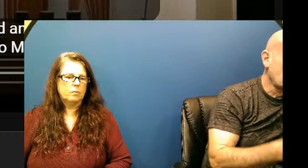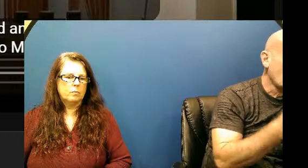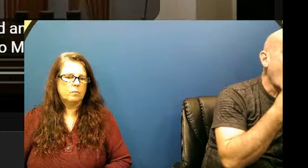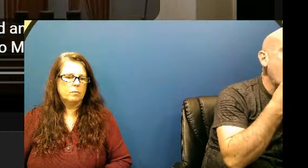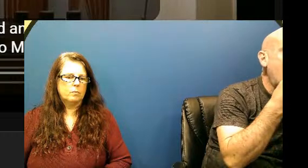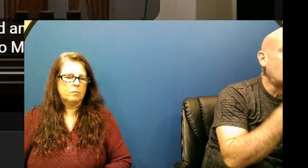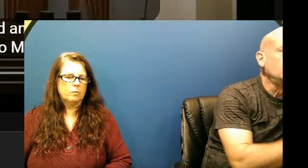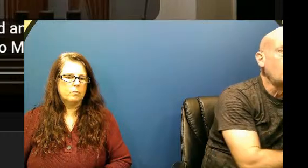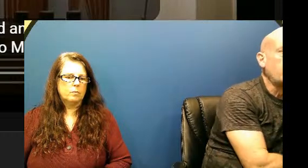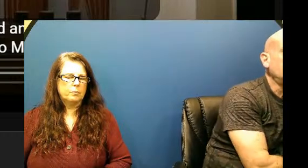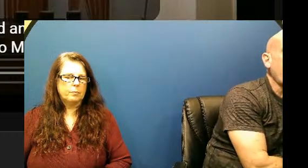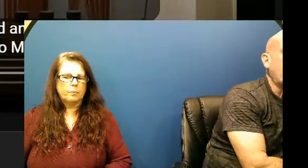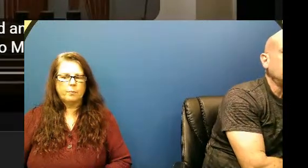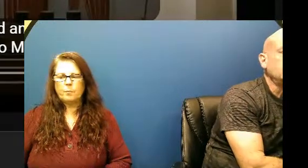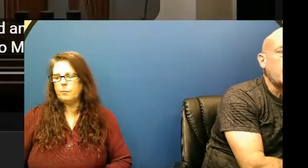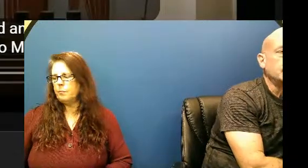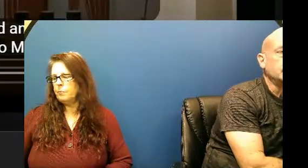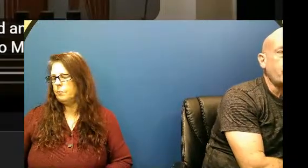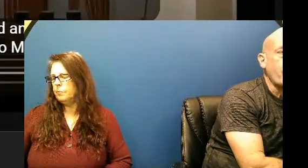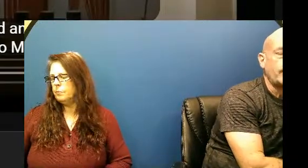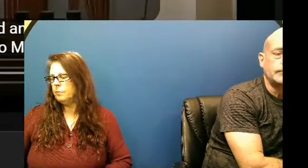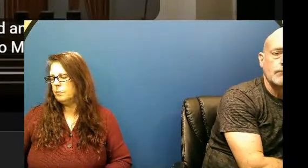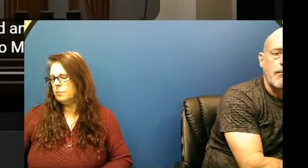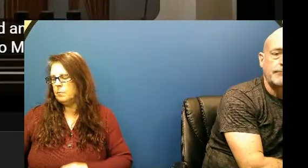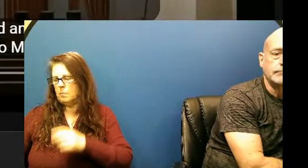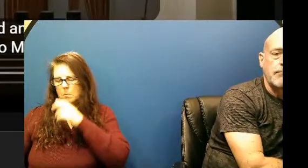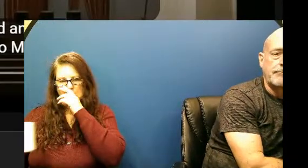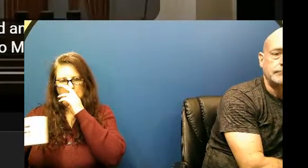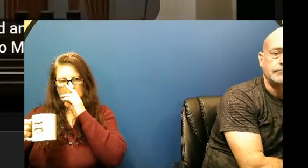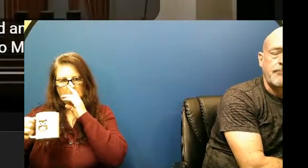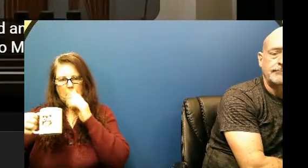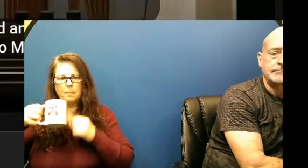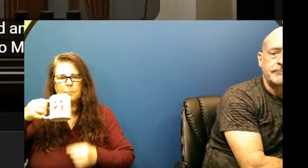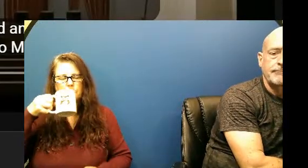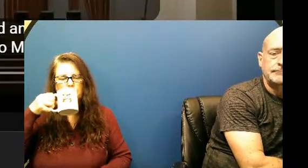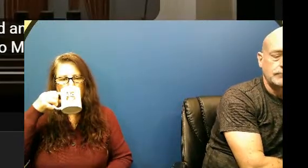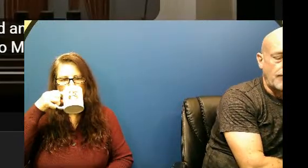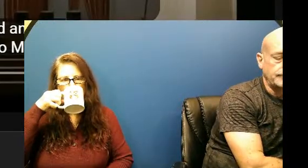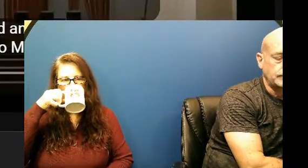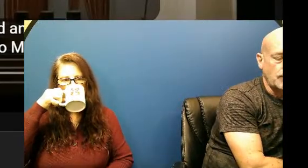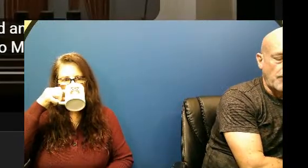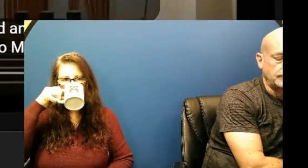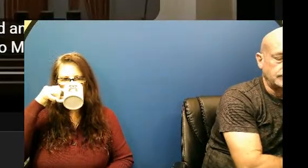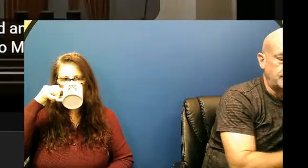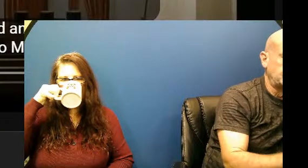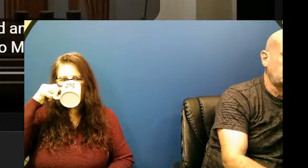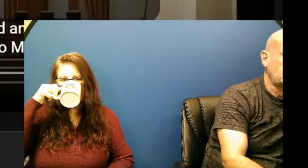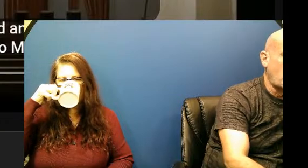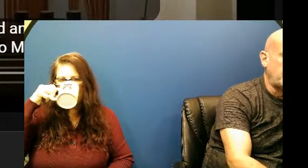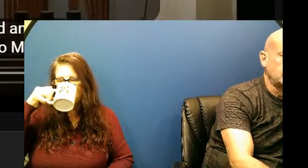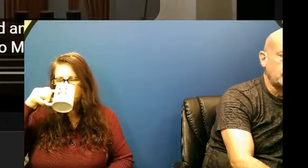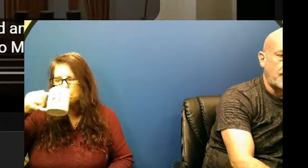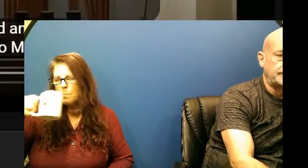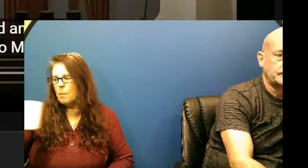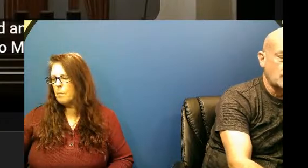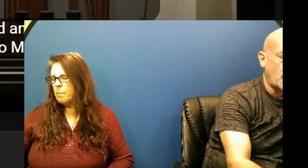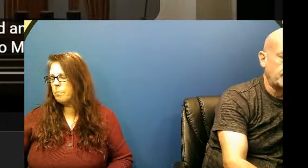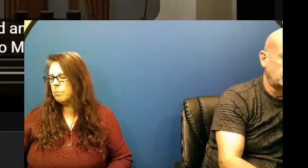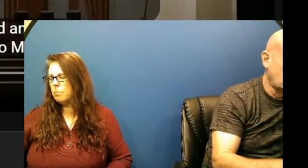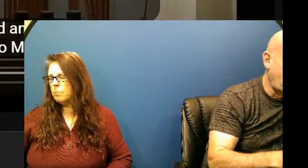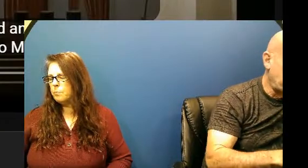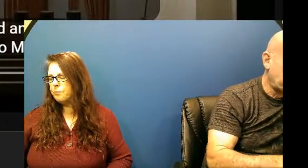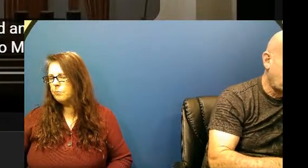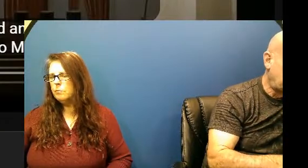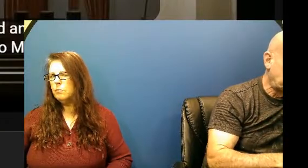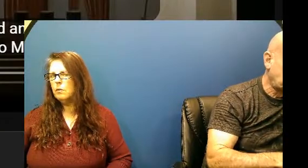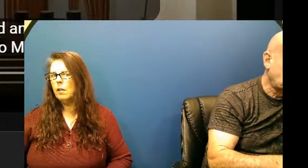1 second that data security is a very important thing, and Congress in this very law regulated data security in other ways with data brokers. That's